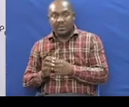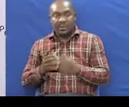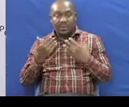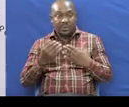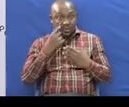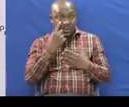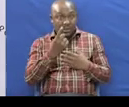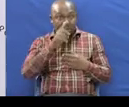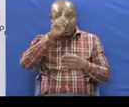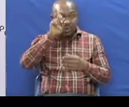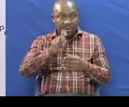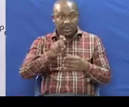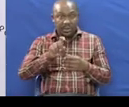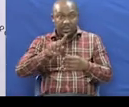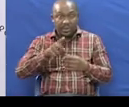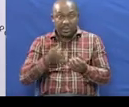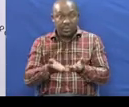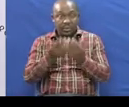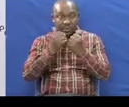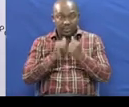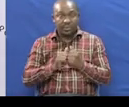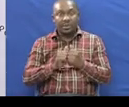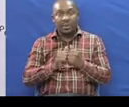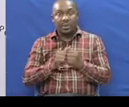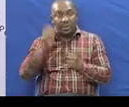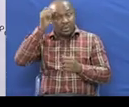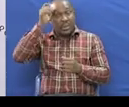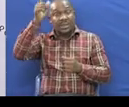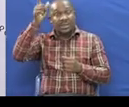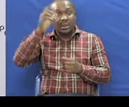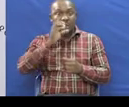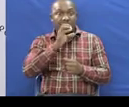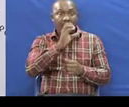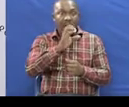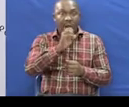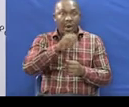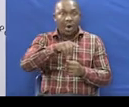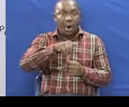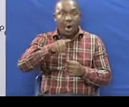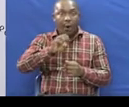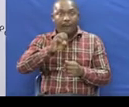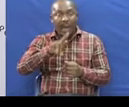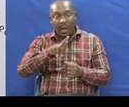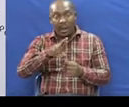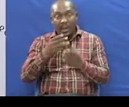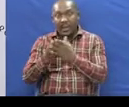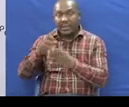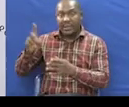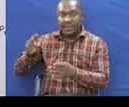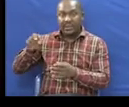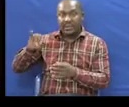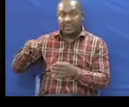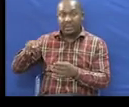you to know or to understand if copper and zinc are transition elements or